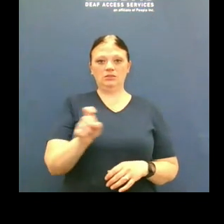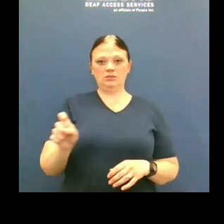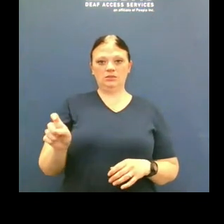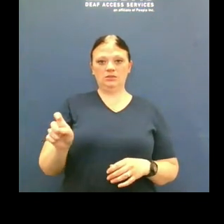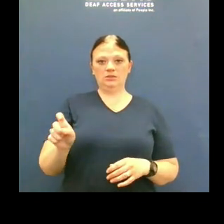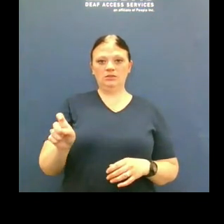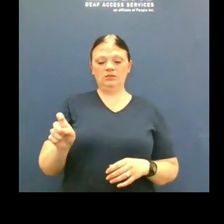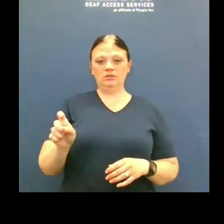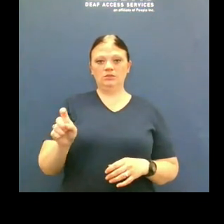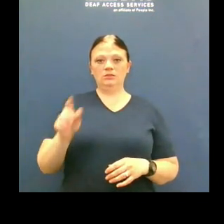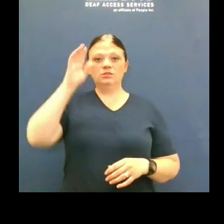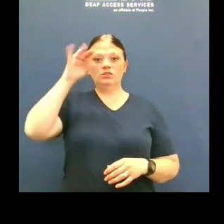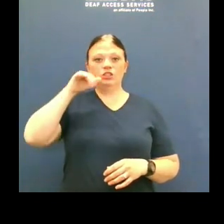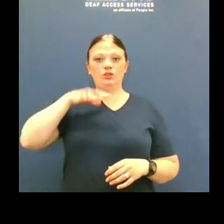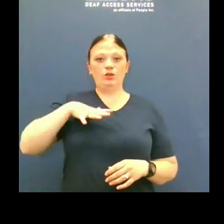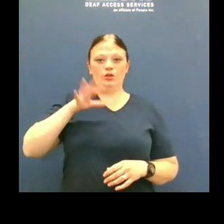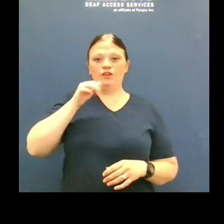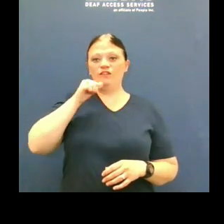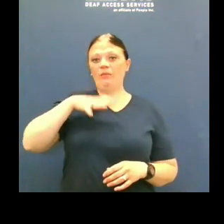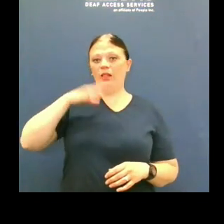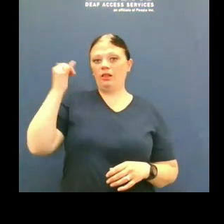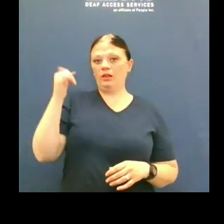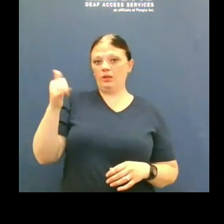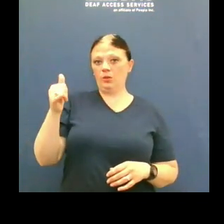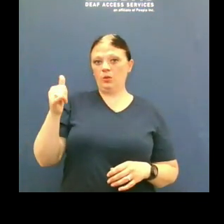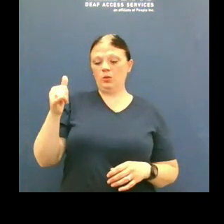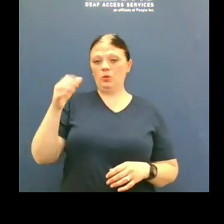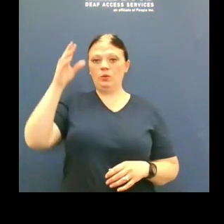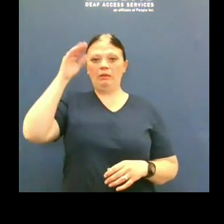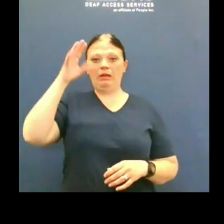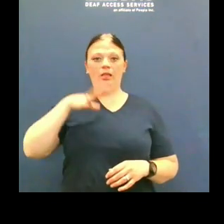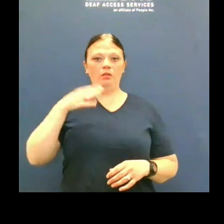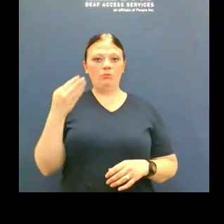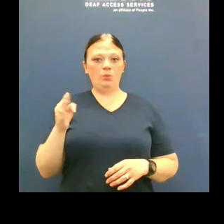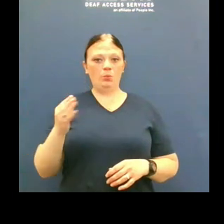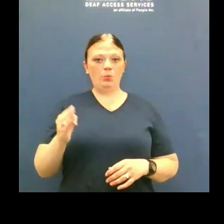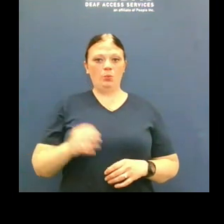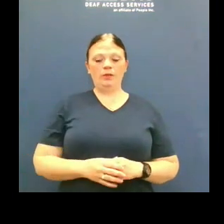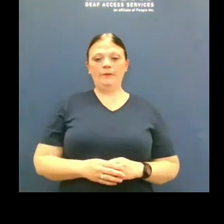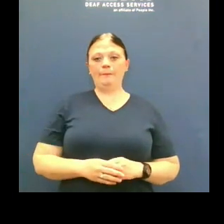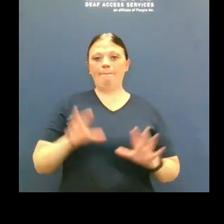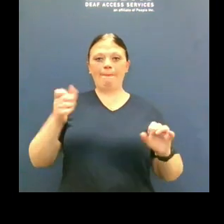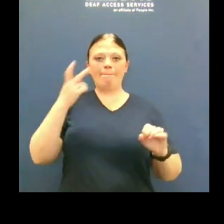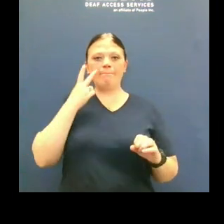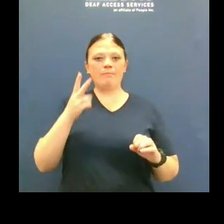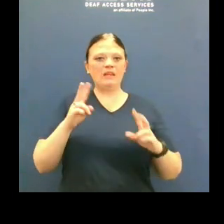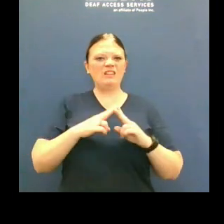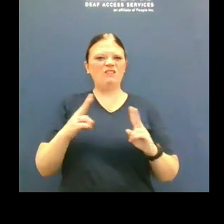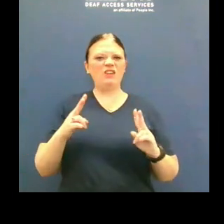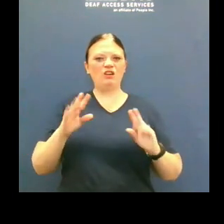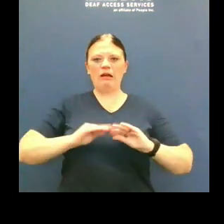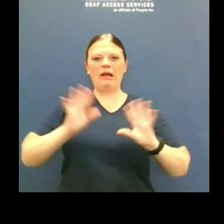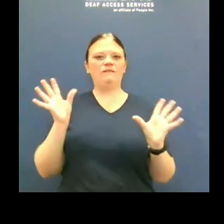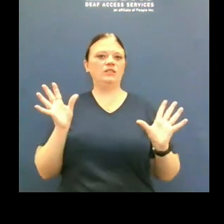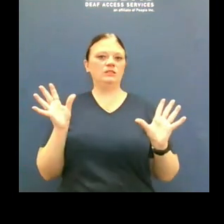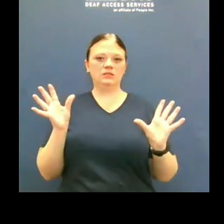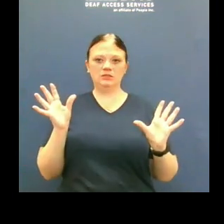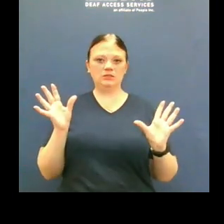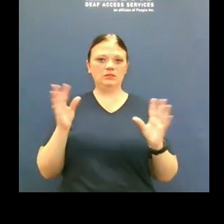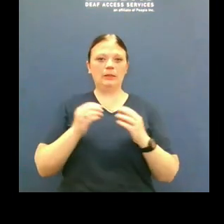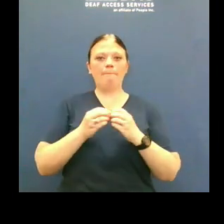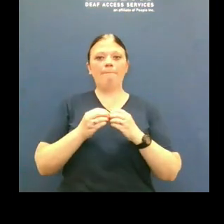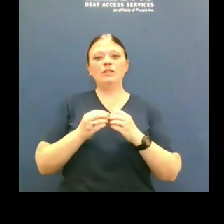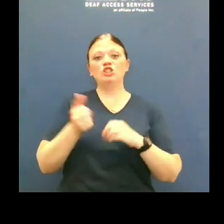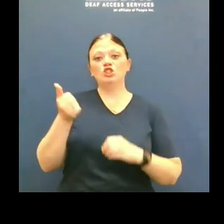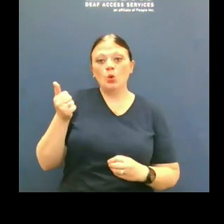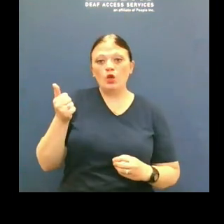and gender, where females are in yellow and males are in blue. And so you can see it's very obvious that the